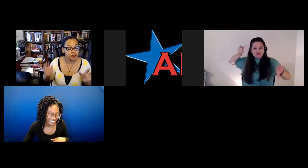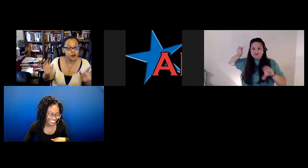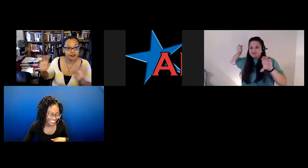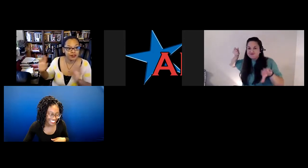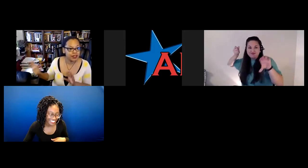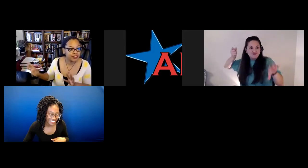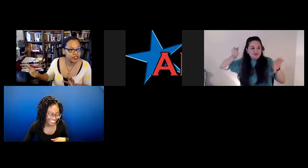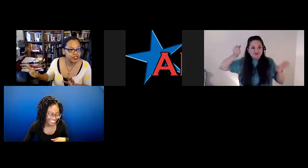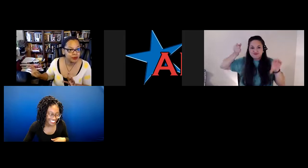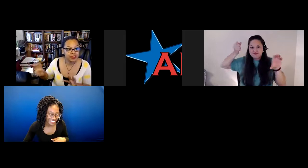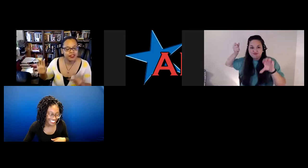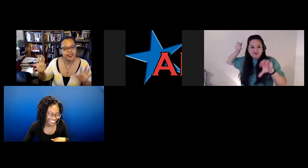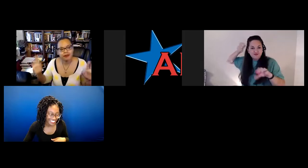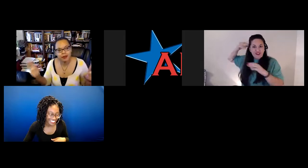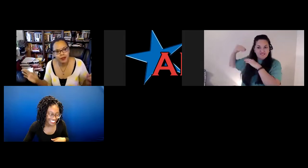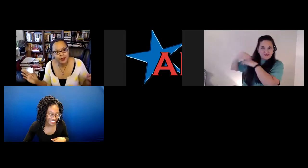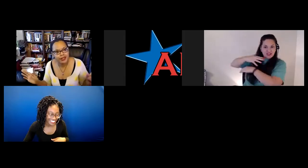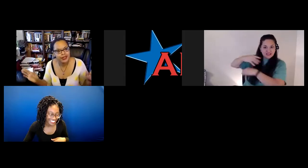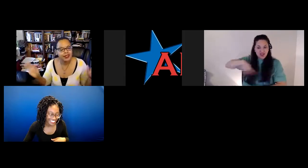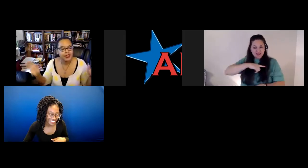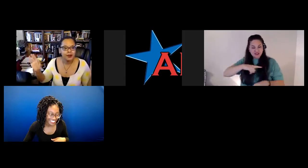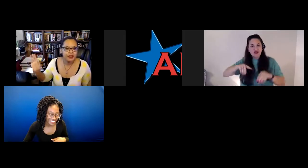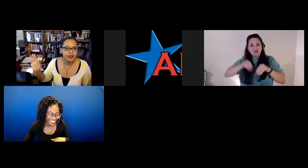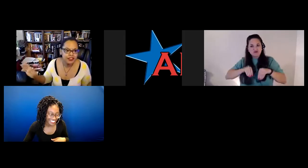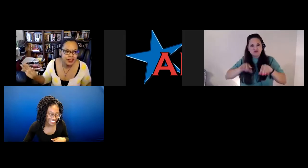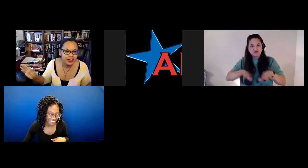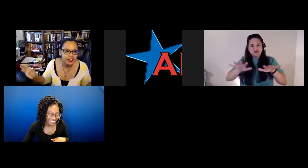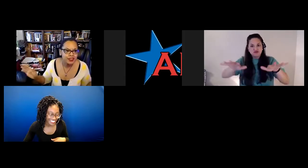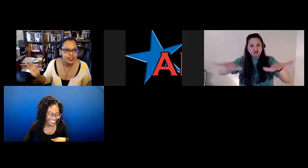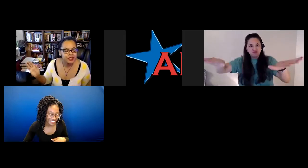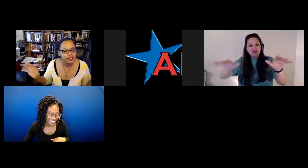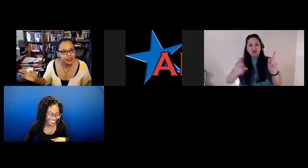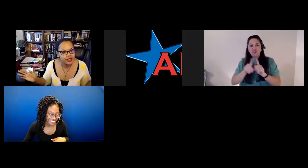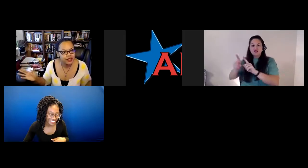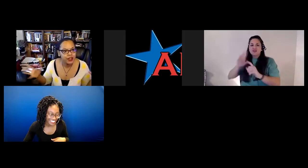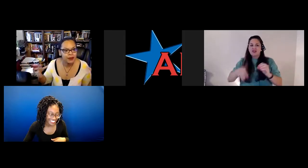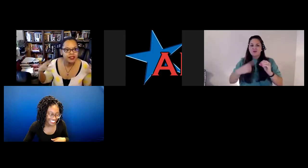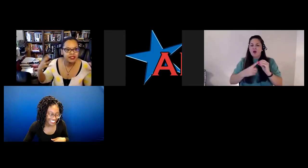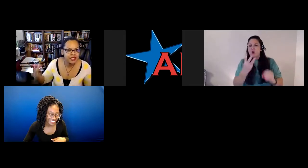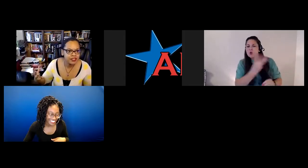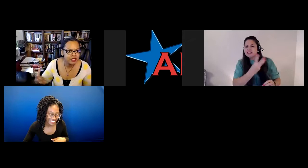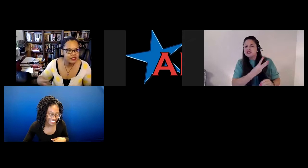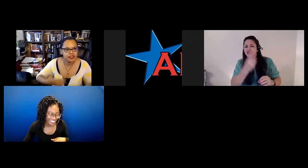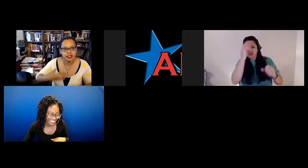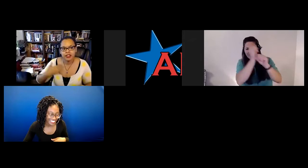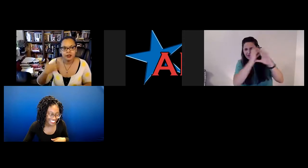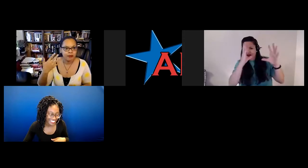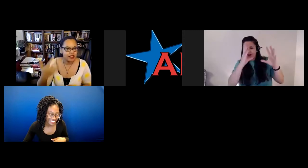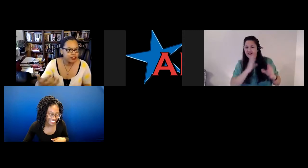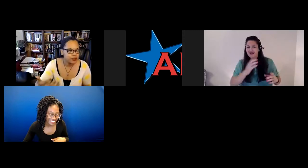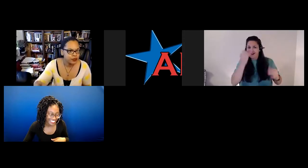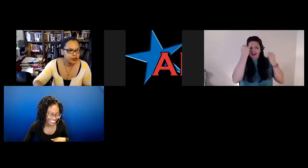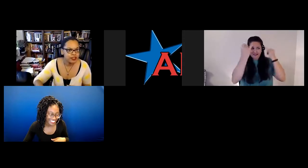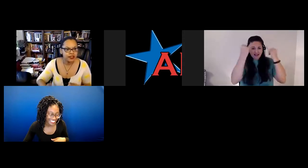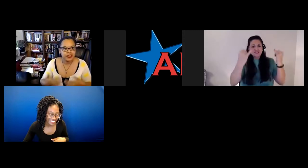is a whole different conversation about the Enlightenment period and Western ideology and thought and how we kind of see ourselves as the makers